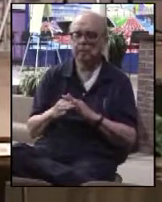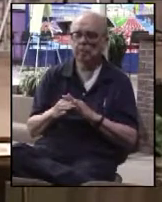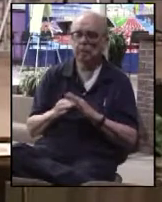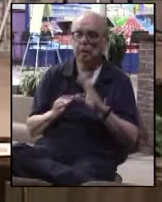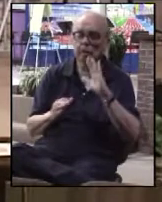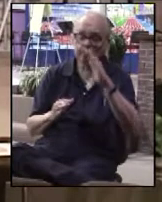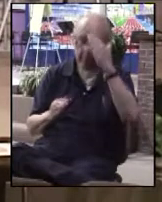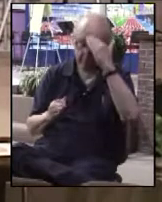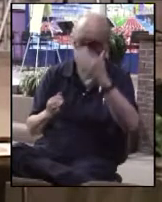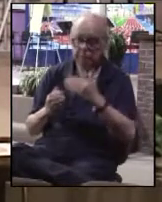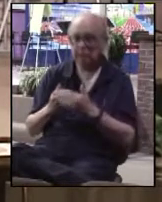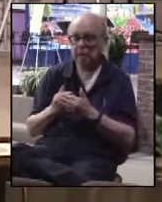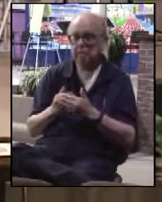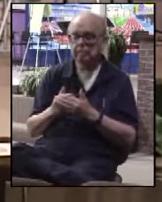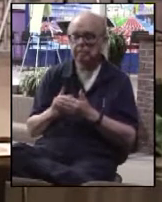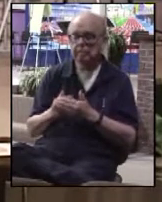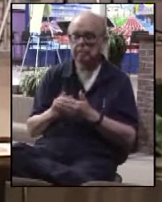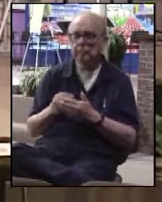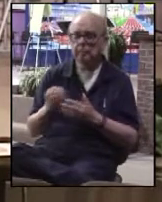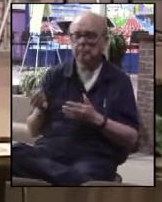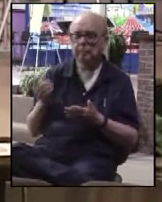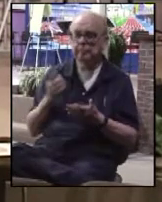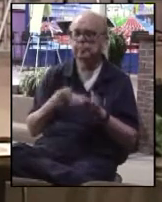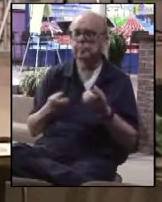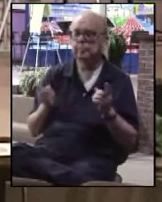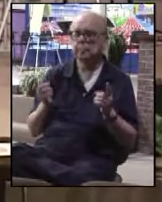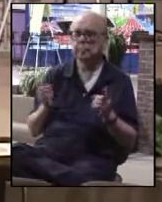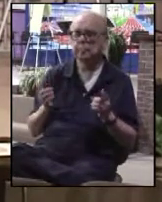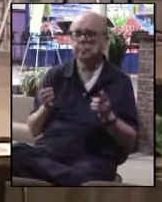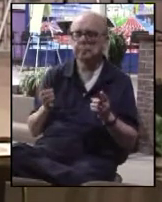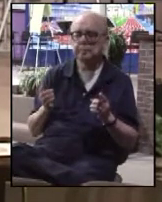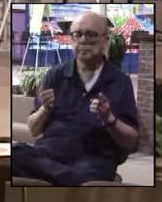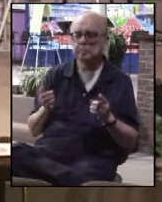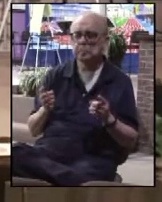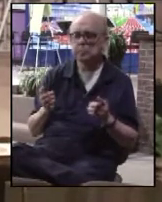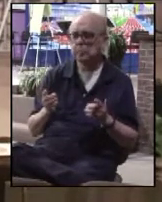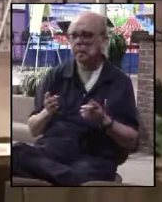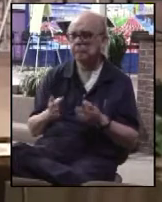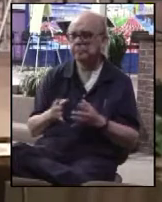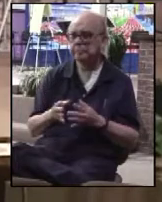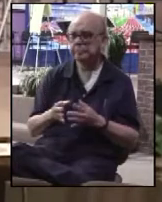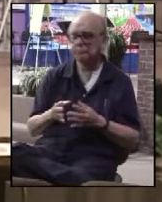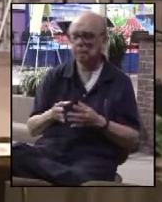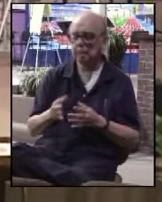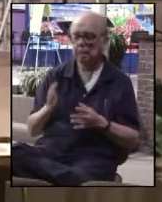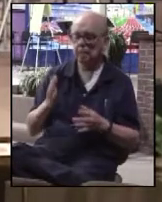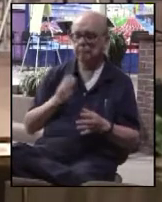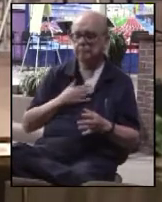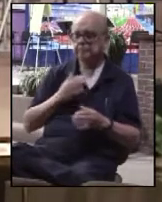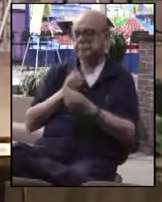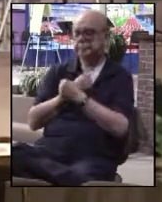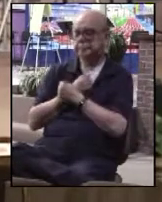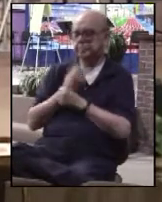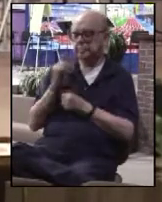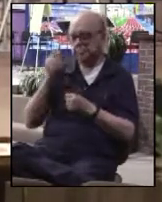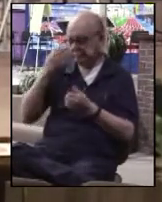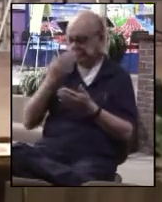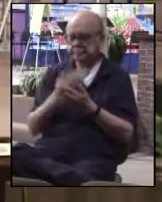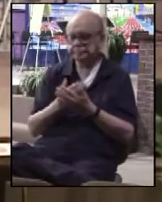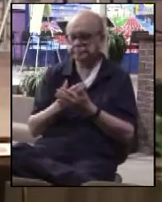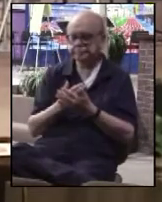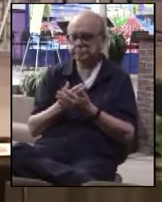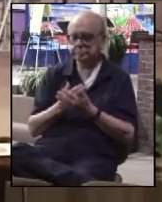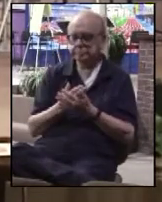and so what happens is my love for my son